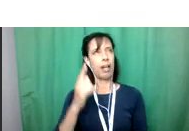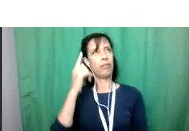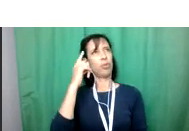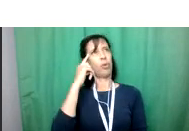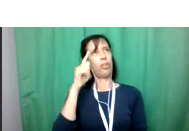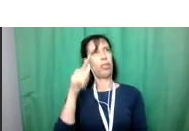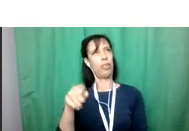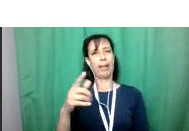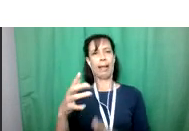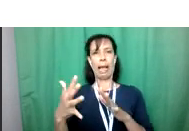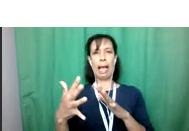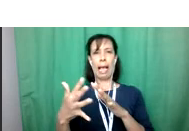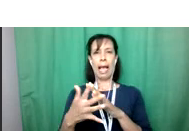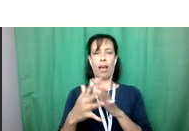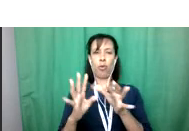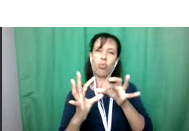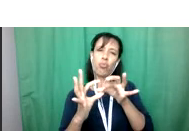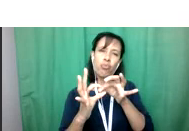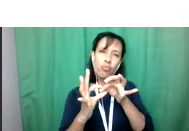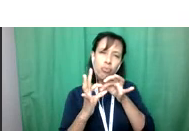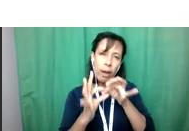of that research from other countries.